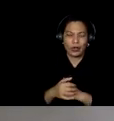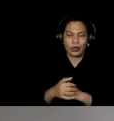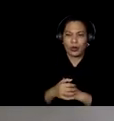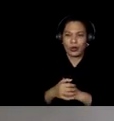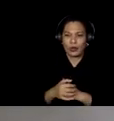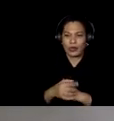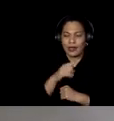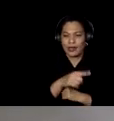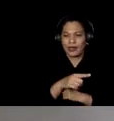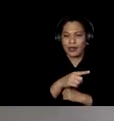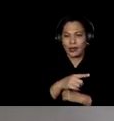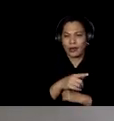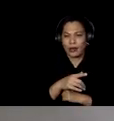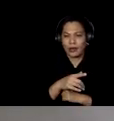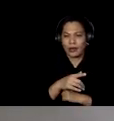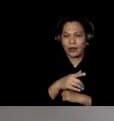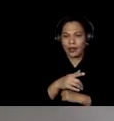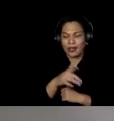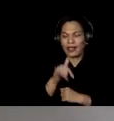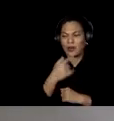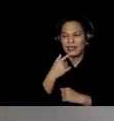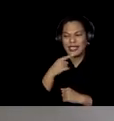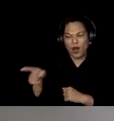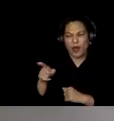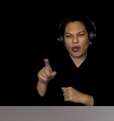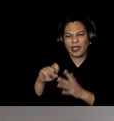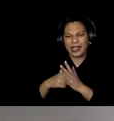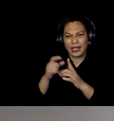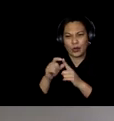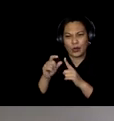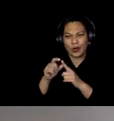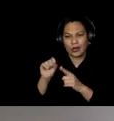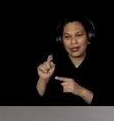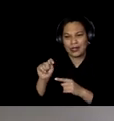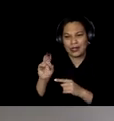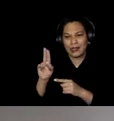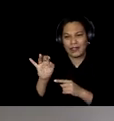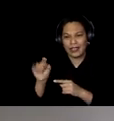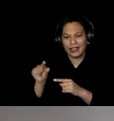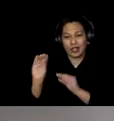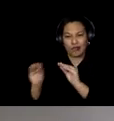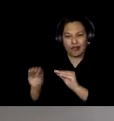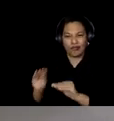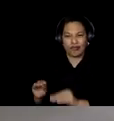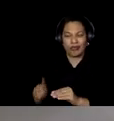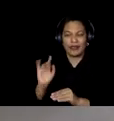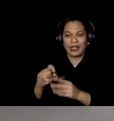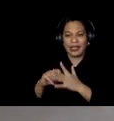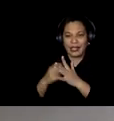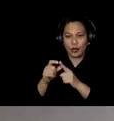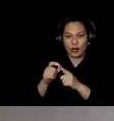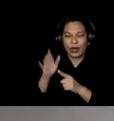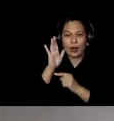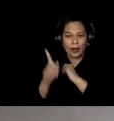they'll figure you might be engaging in something known as keyword stuffing, basically trying to game the system, and they will penalize you for